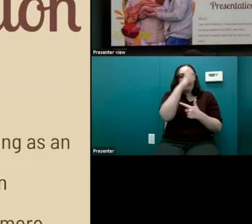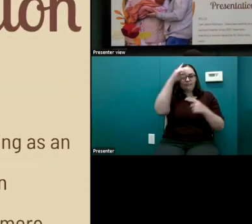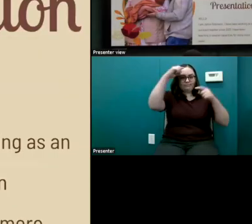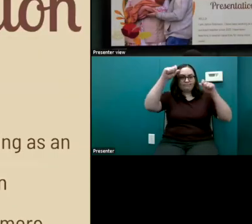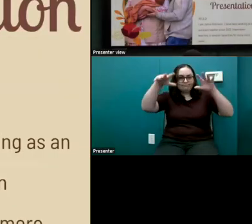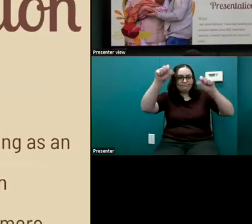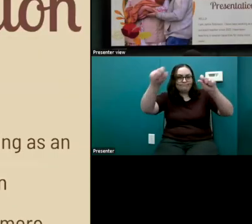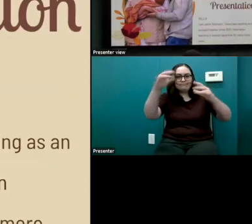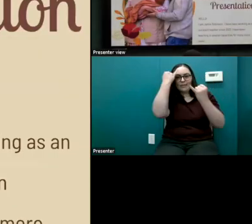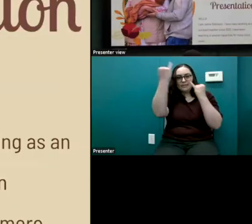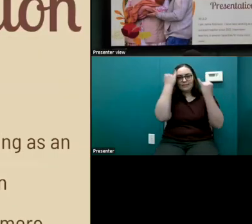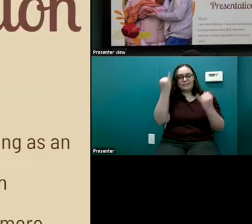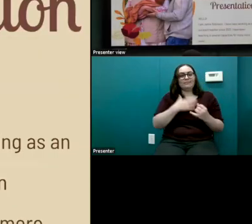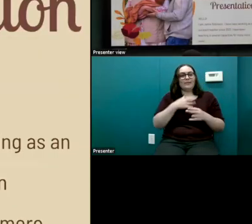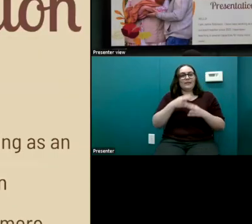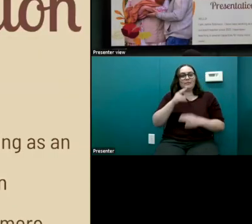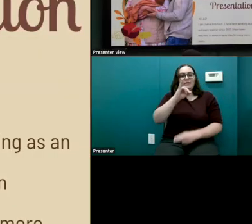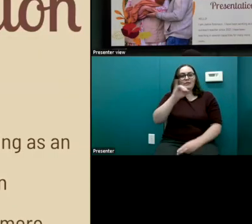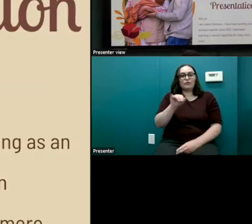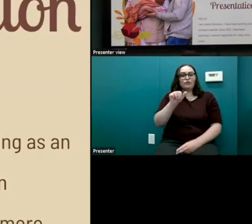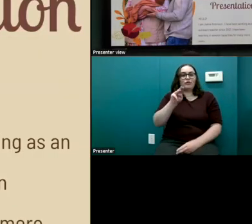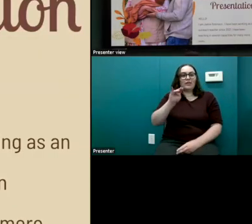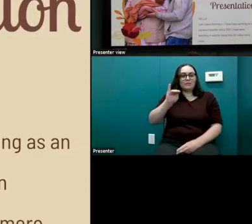So my name is Jamie Robinson. I've been